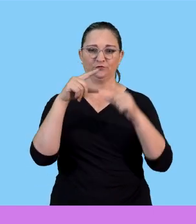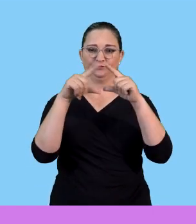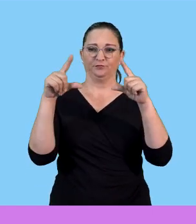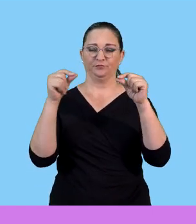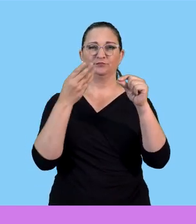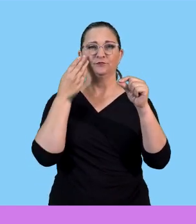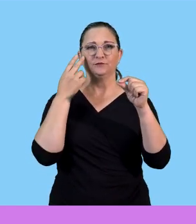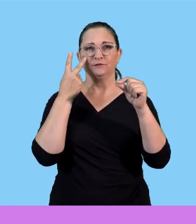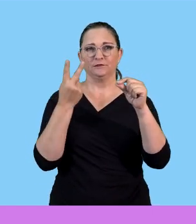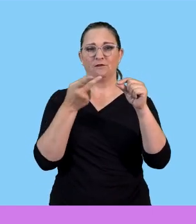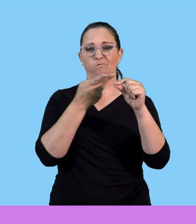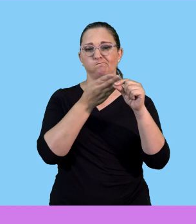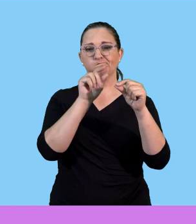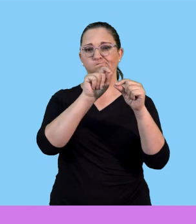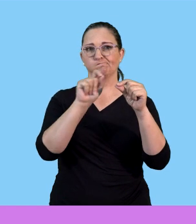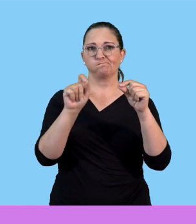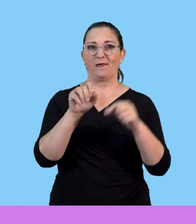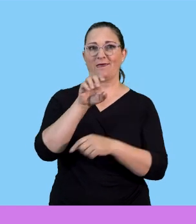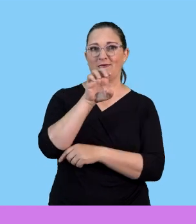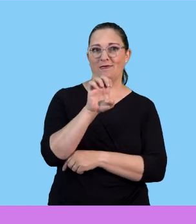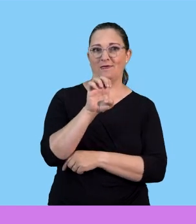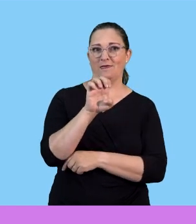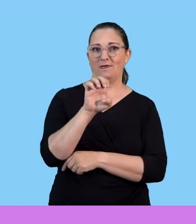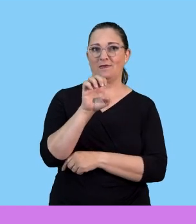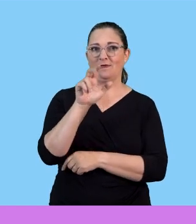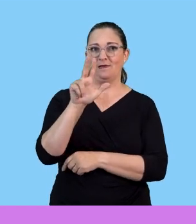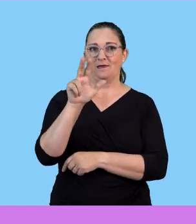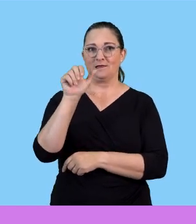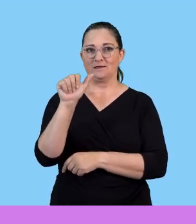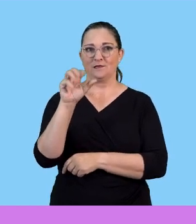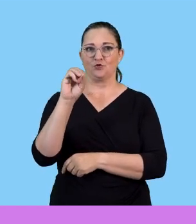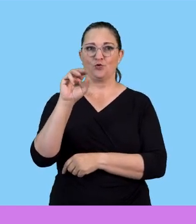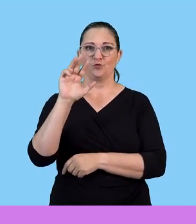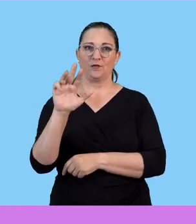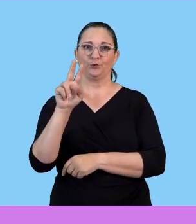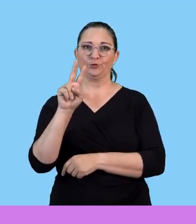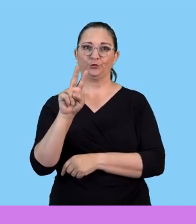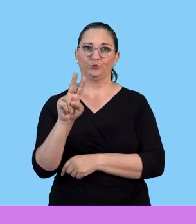number is somewhere there at the top, and it's